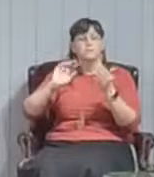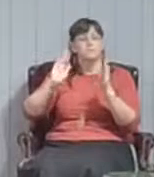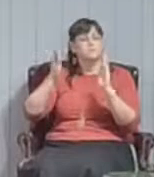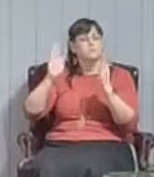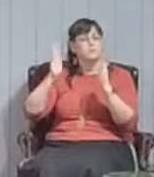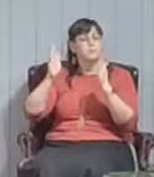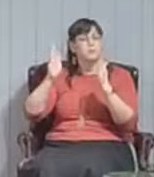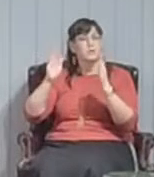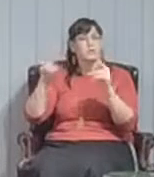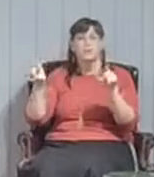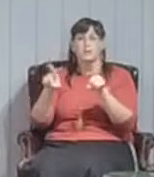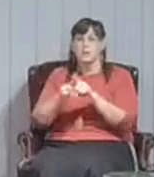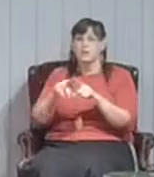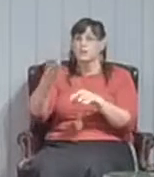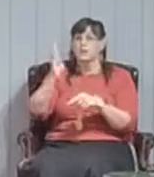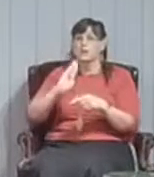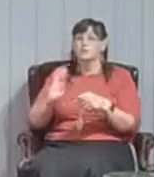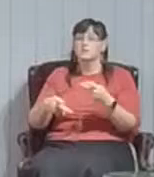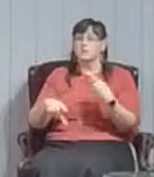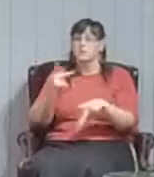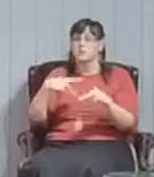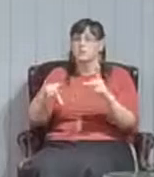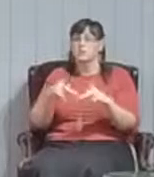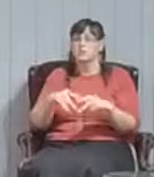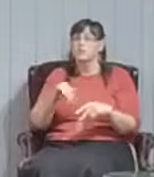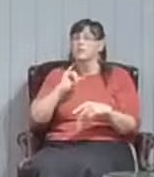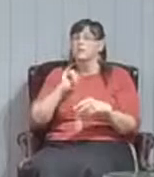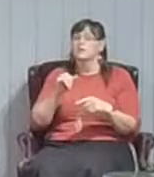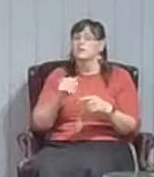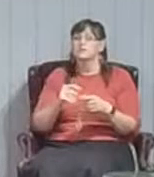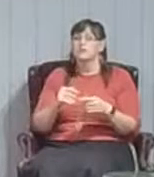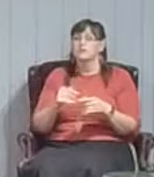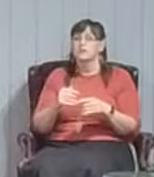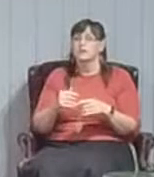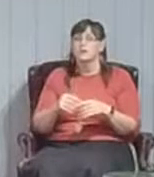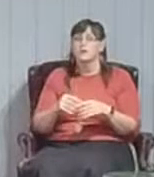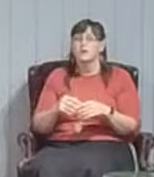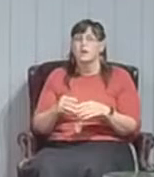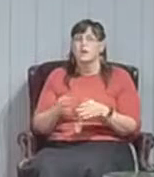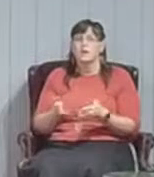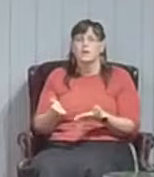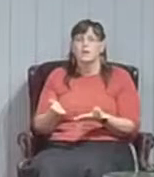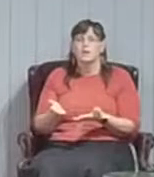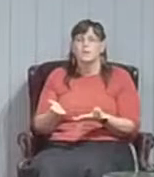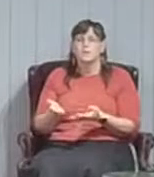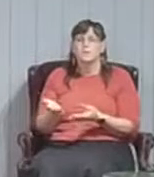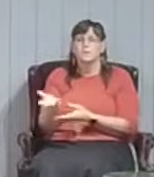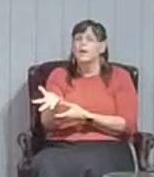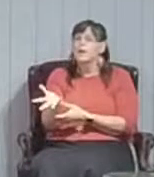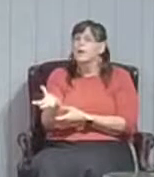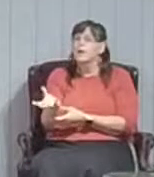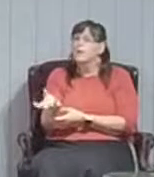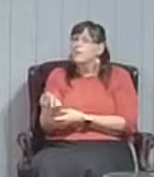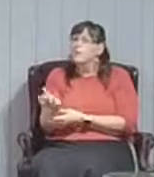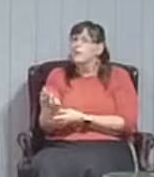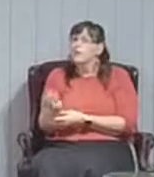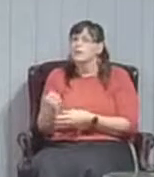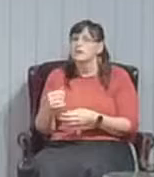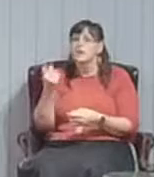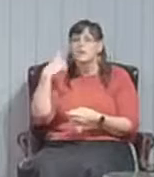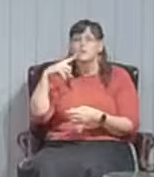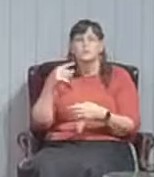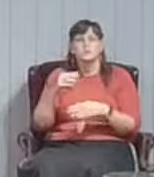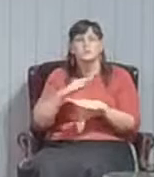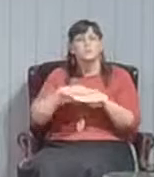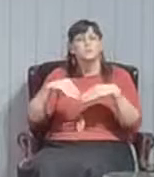people sometimes. There's even, I think, a little bit of a play for compassion in this passage, because they say this. They say, since the days